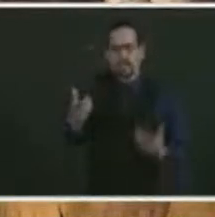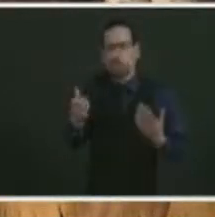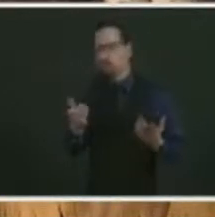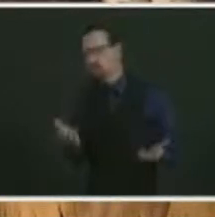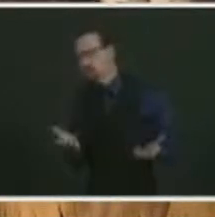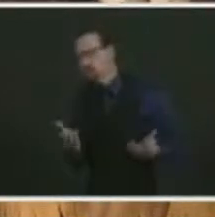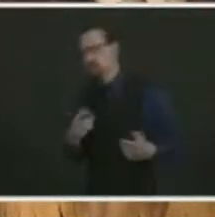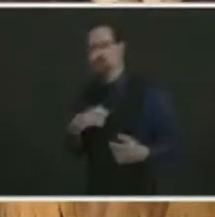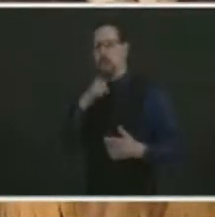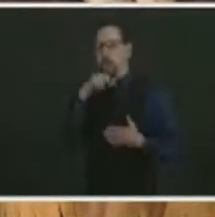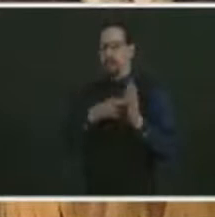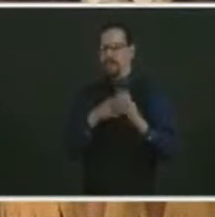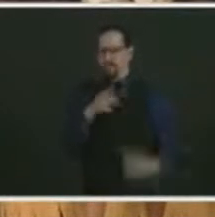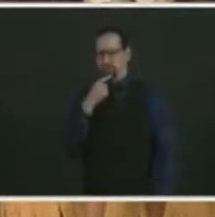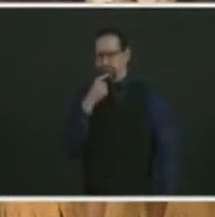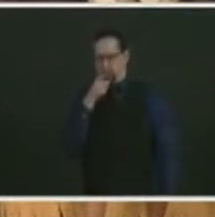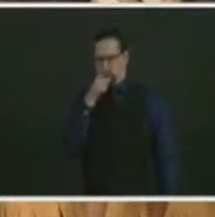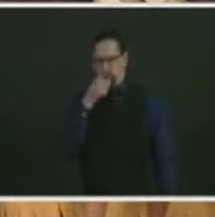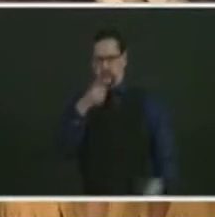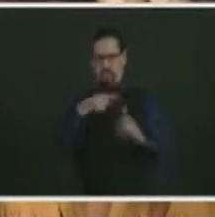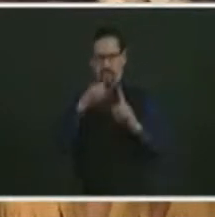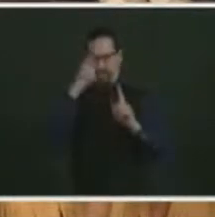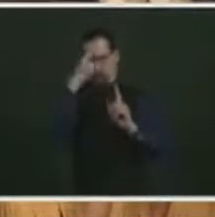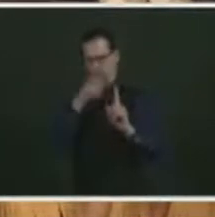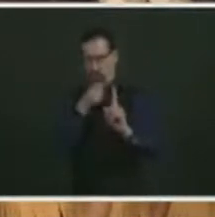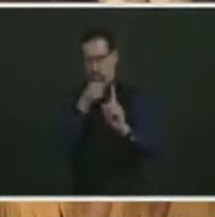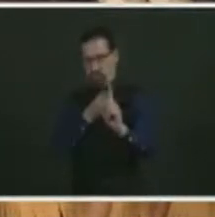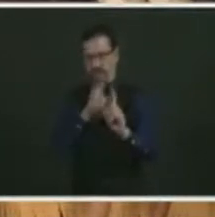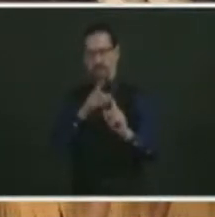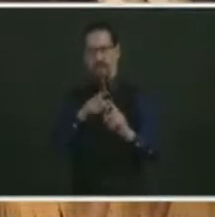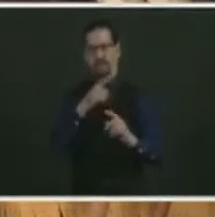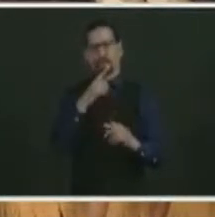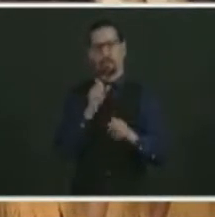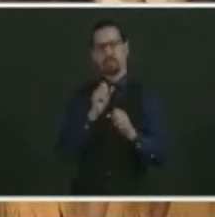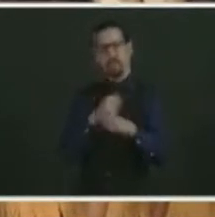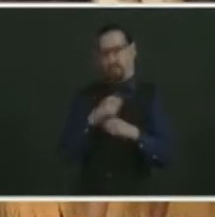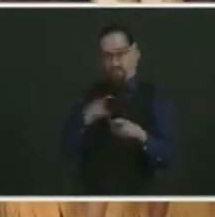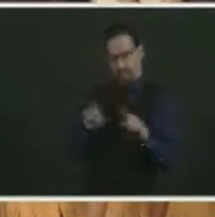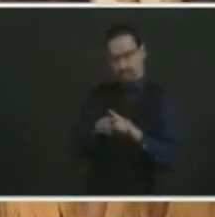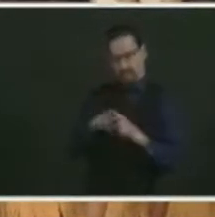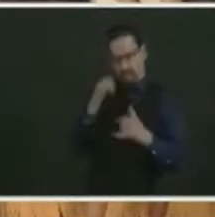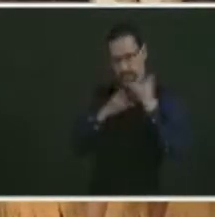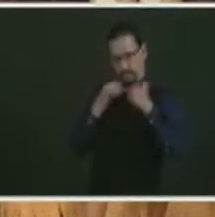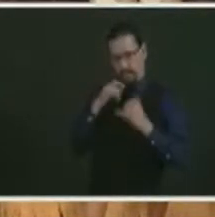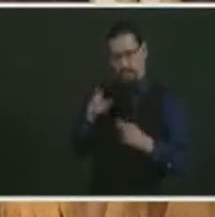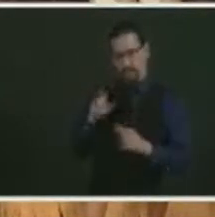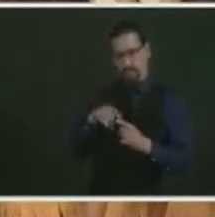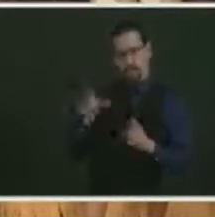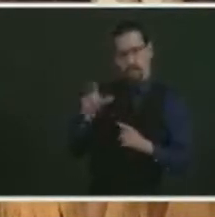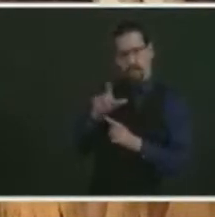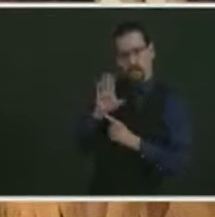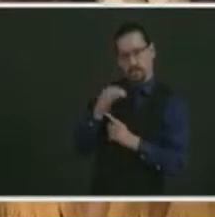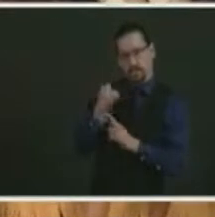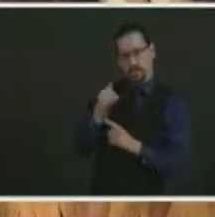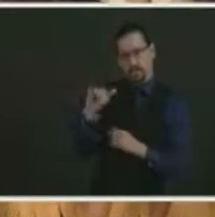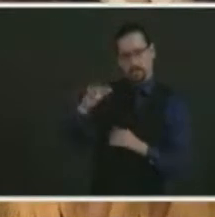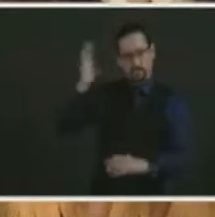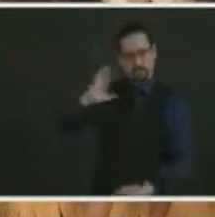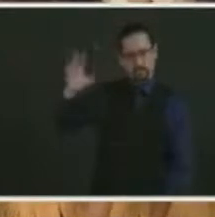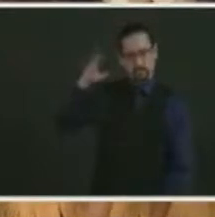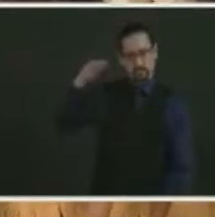don't mean you personally, but I mean the state of Rhode Island, are you making the same mistake that President Lyndon Johnson did